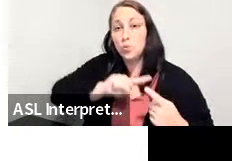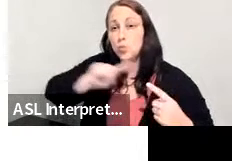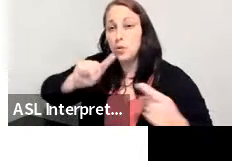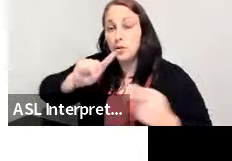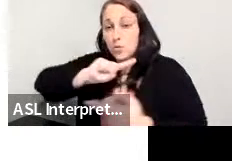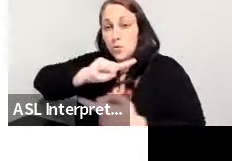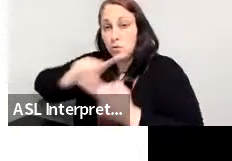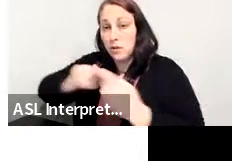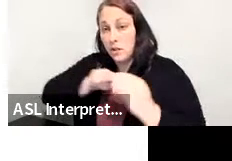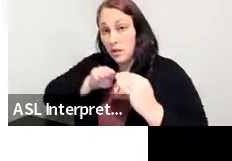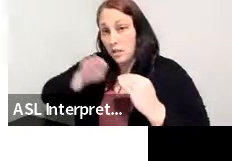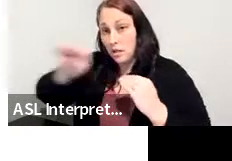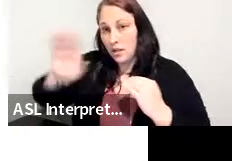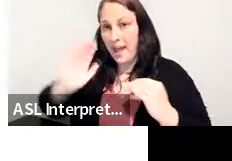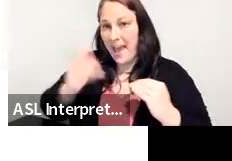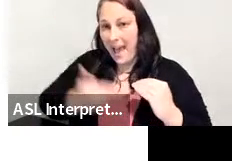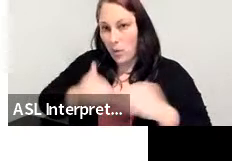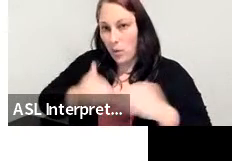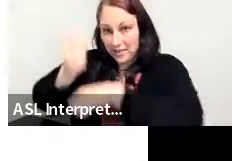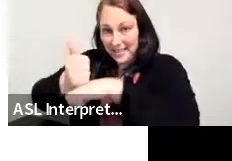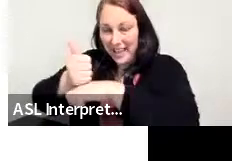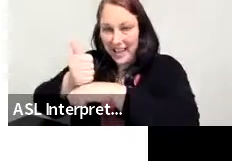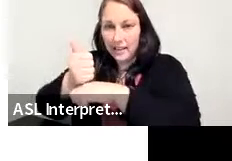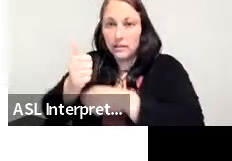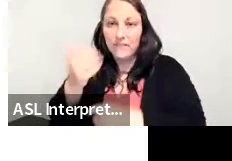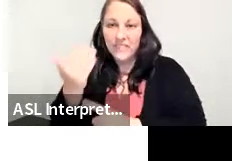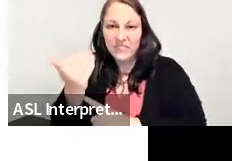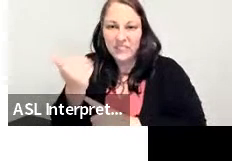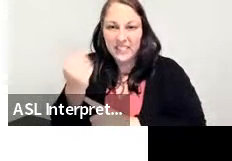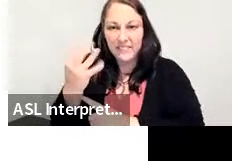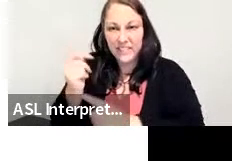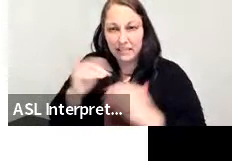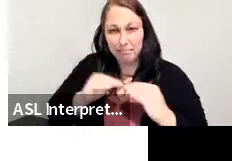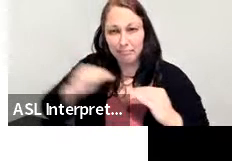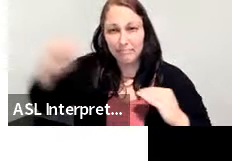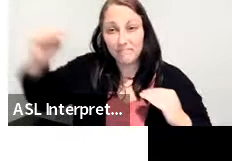we've taken advantage of that in section.